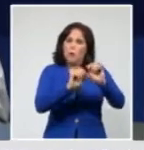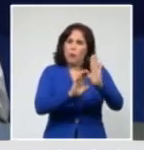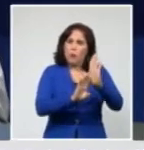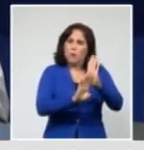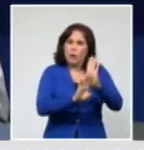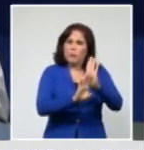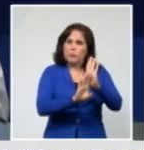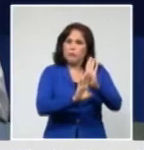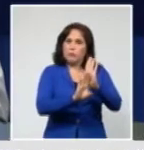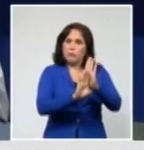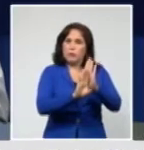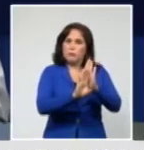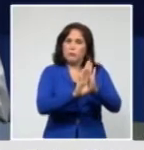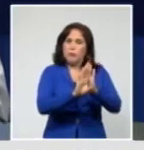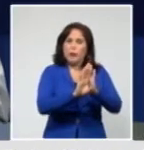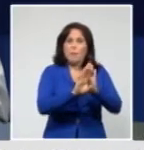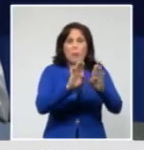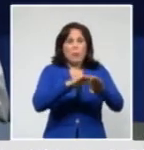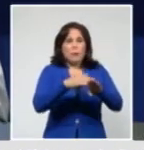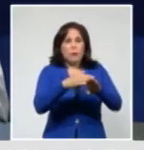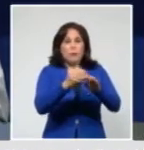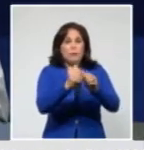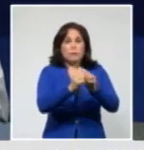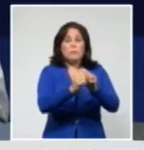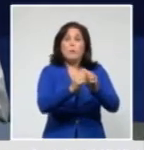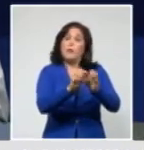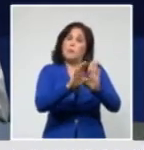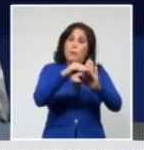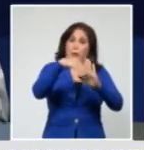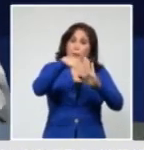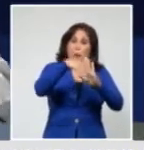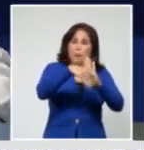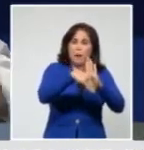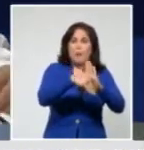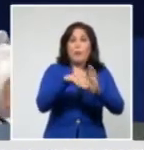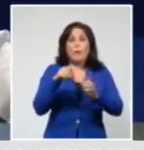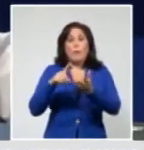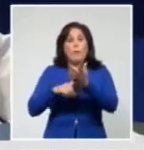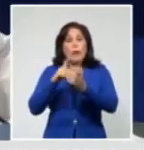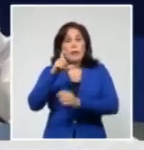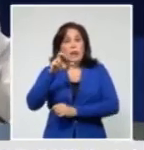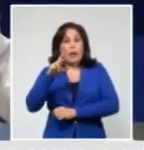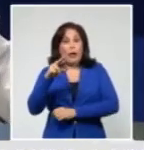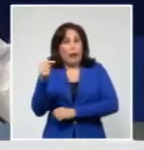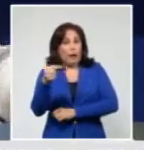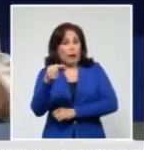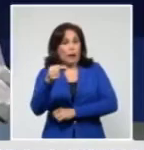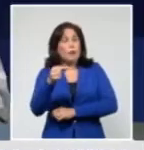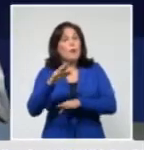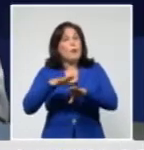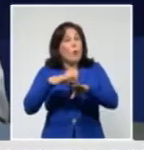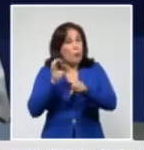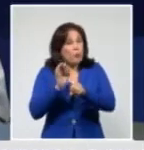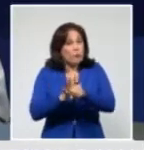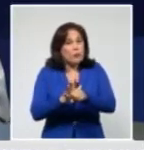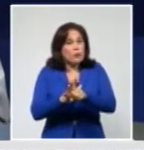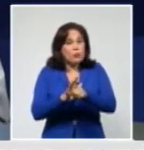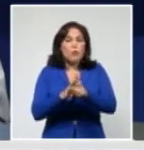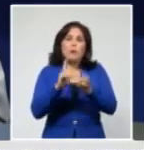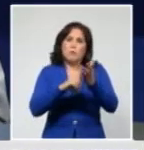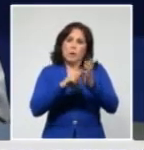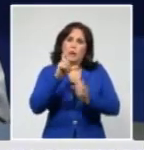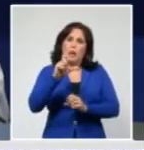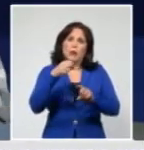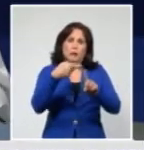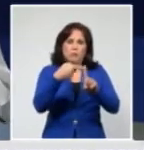arrest, from which it was not possible to revive him. Again, we offer our condolences to his